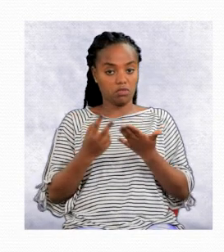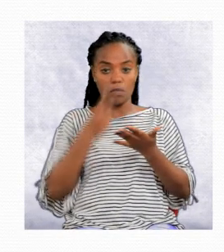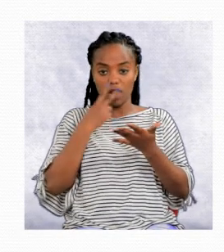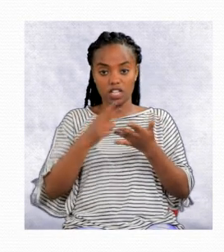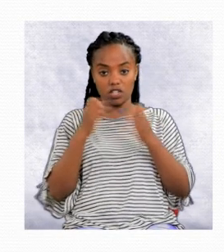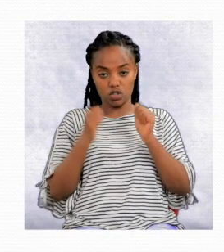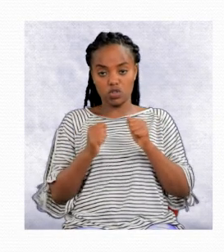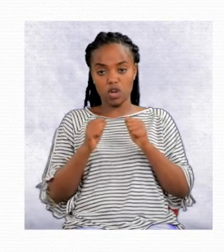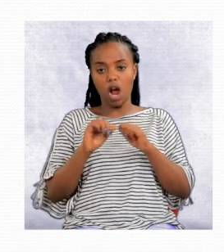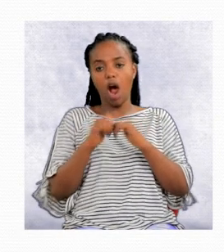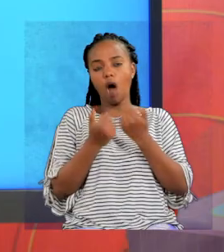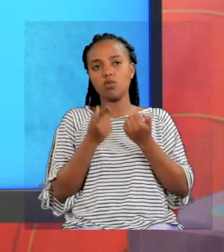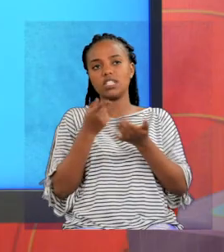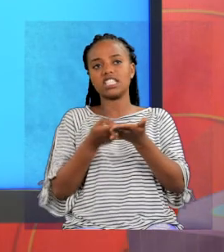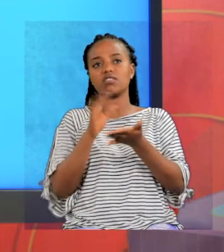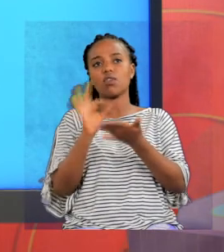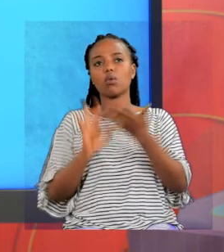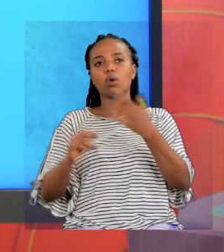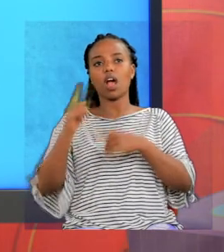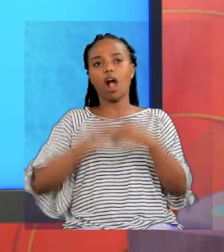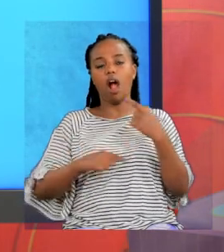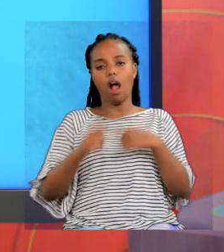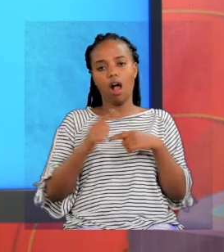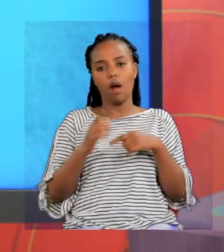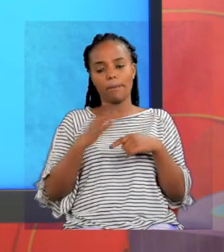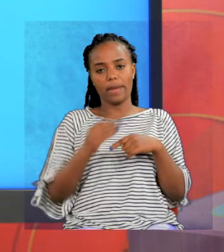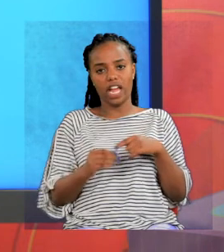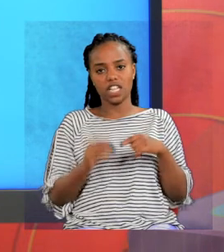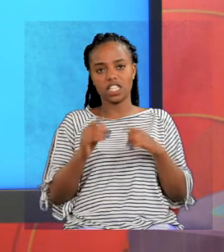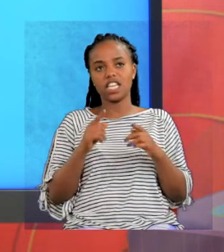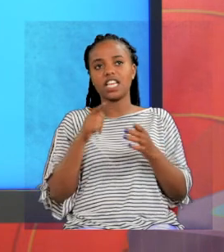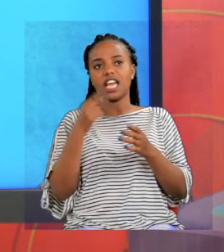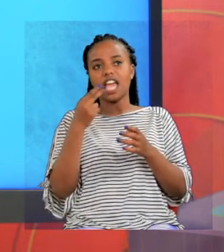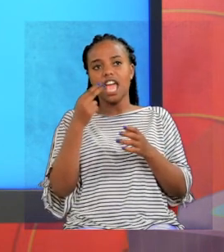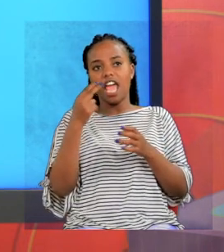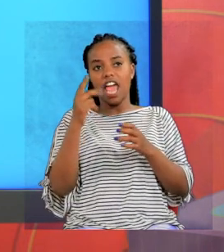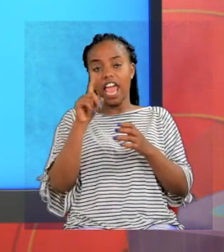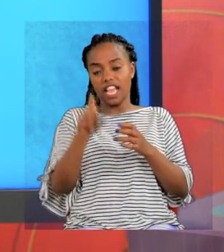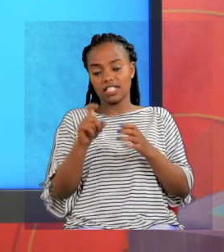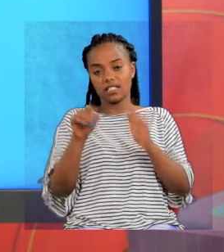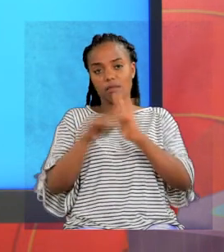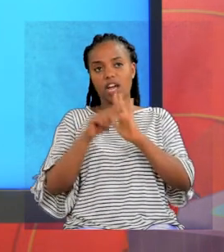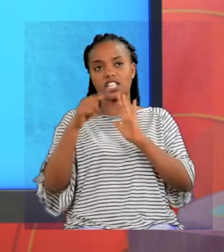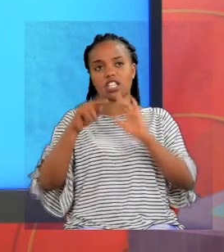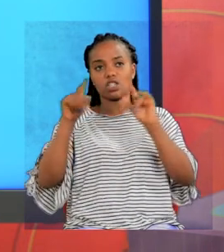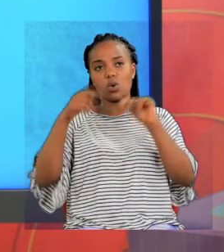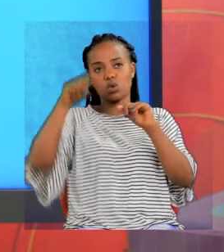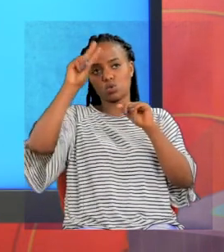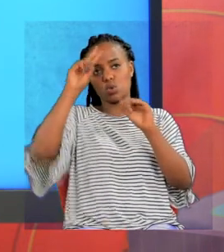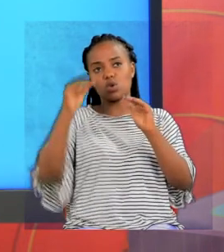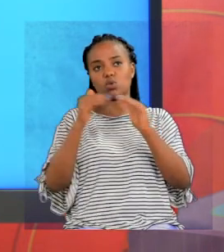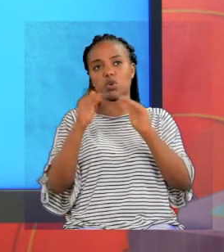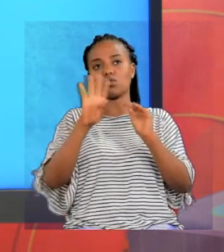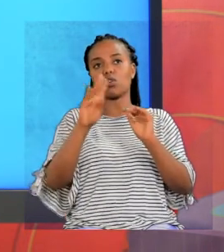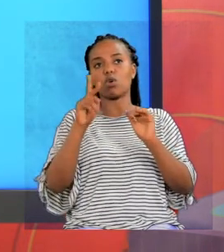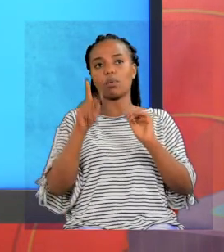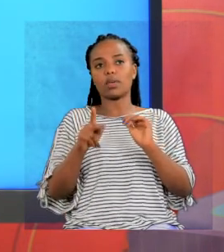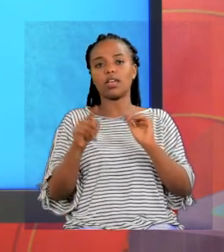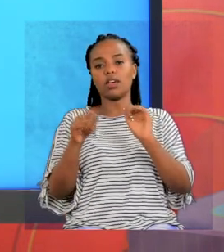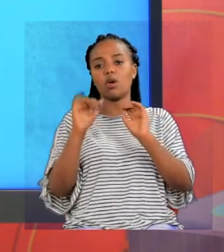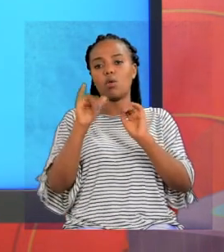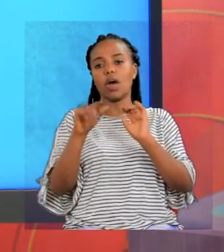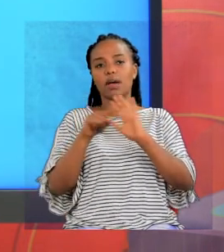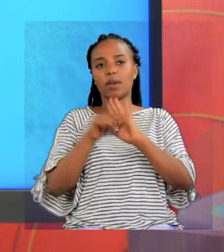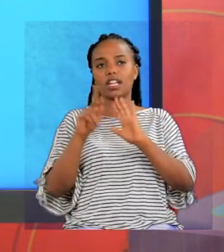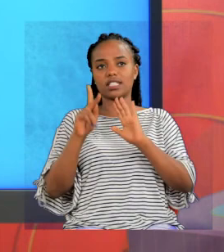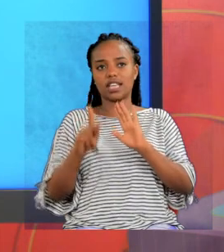how this formula is derived. So it is x minus h whole squared is equal to 4p times y minus k